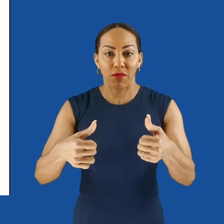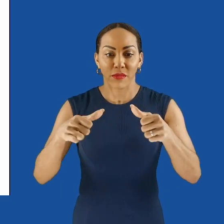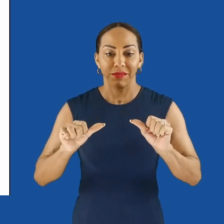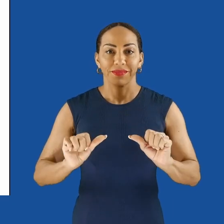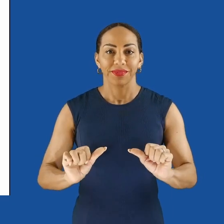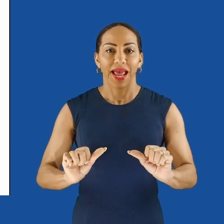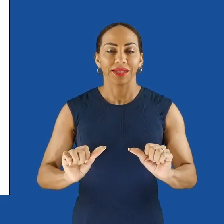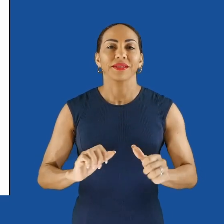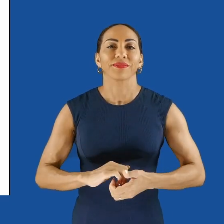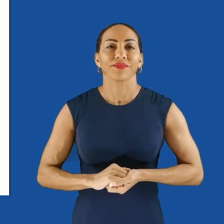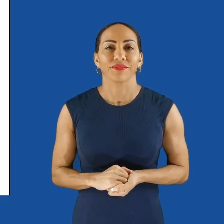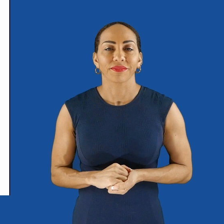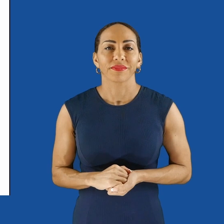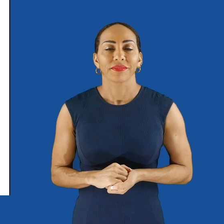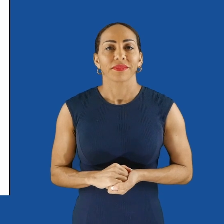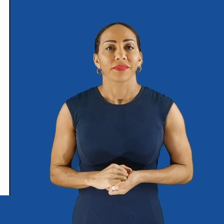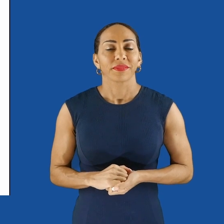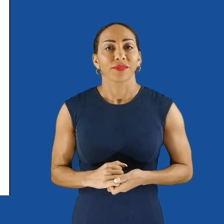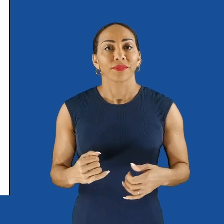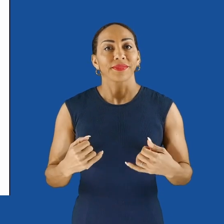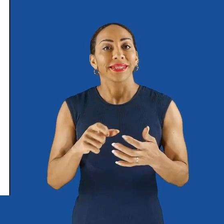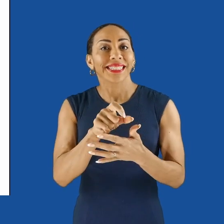Next section, your conditions and disabilities.